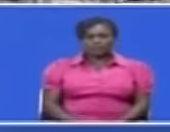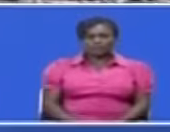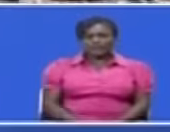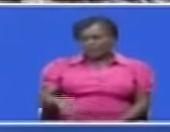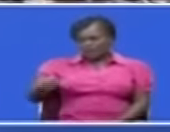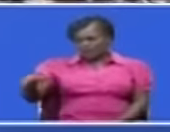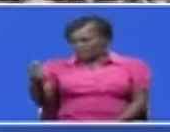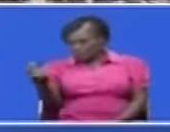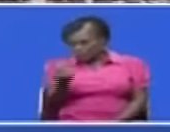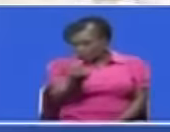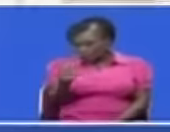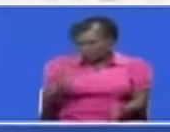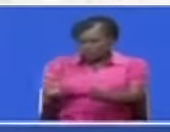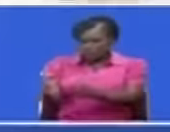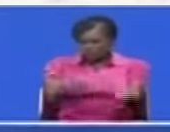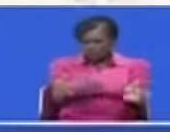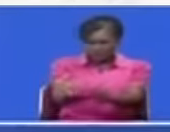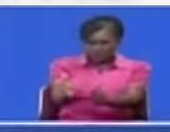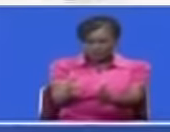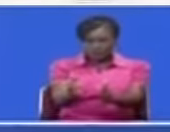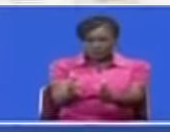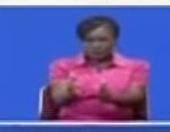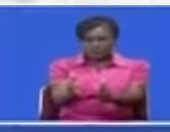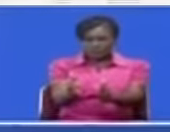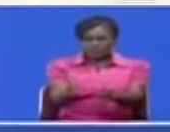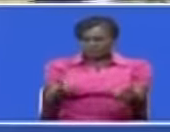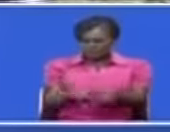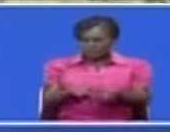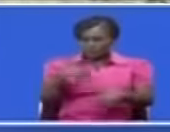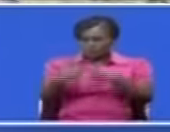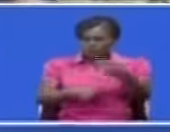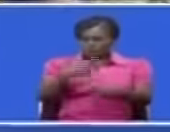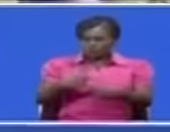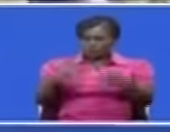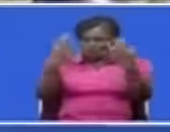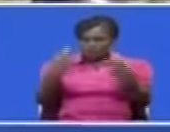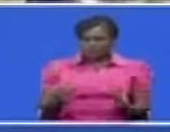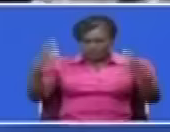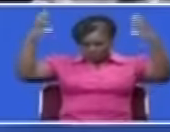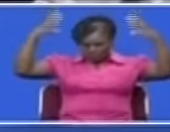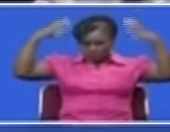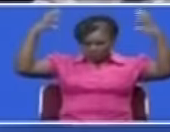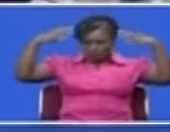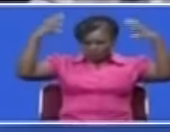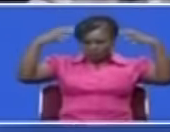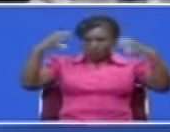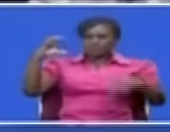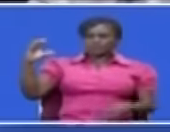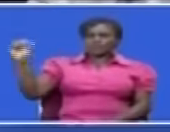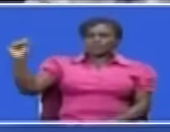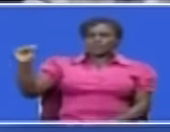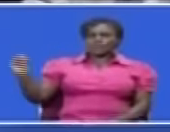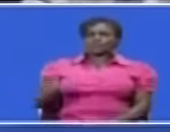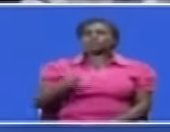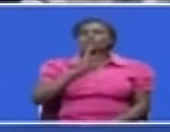There are other smaller rivers here, and amid the ongoing heavy rainfall in the country, the Cabinet Secretary for